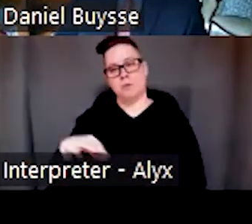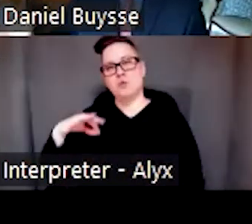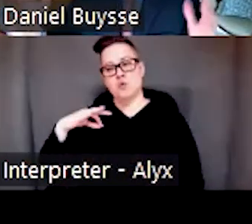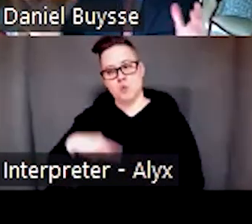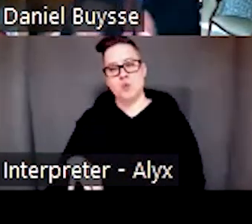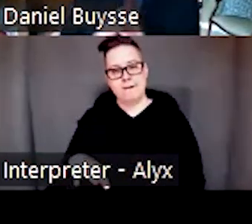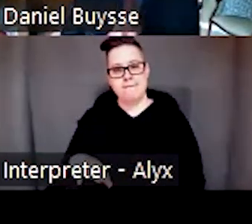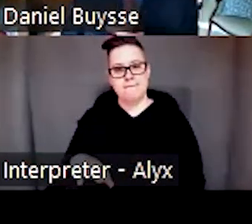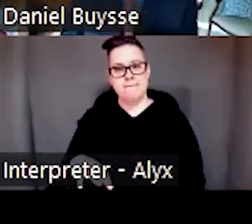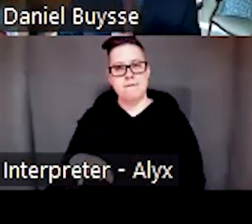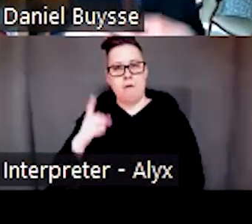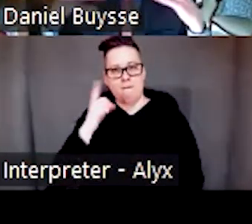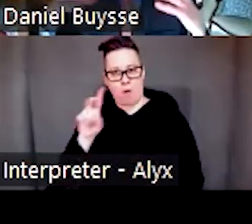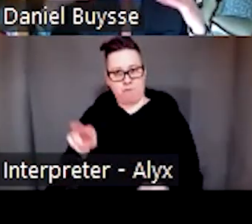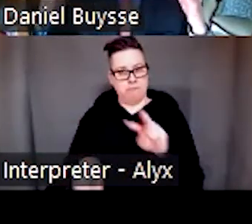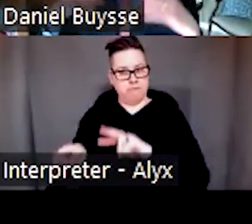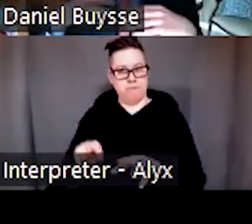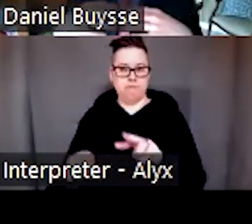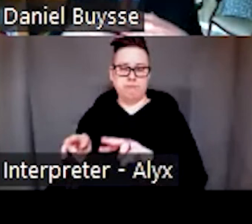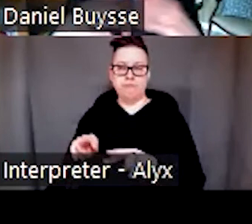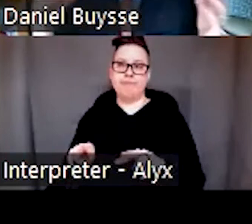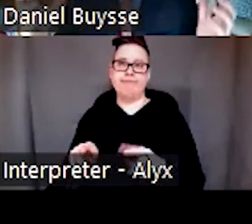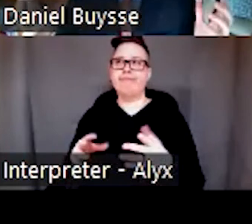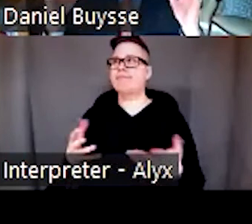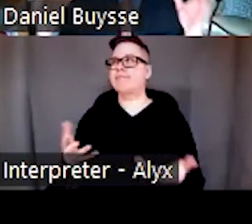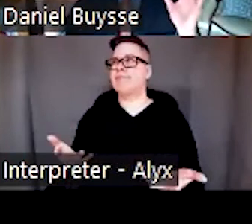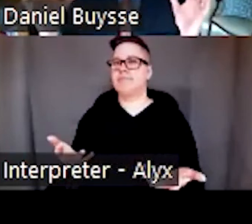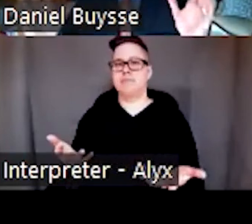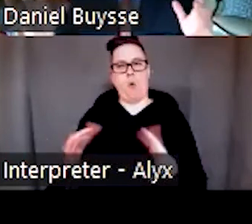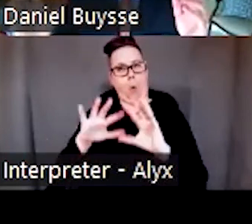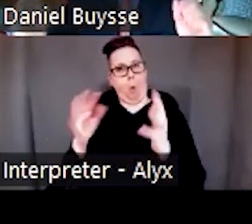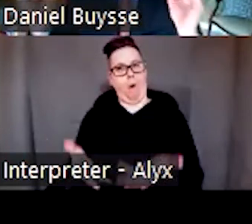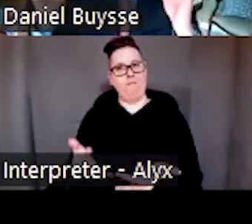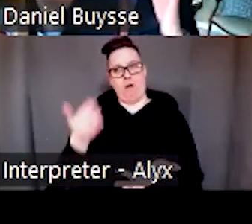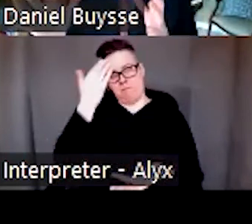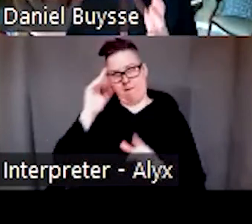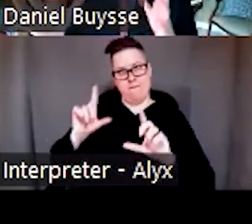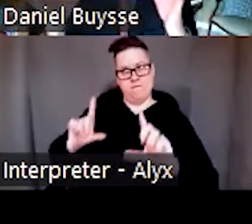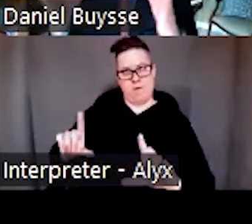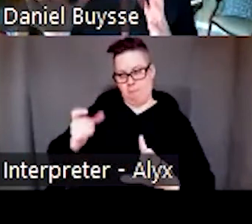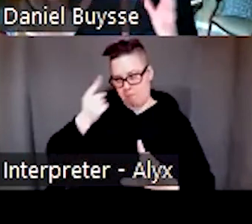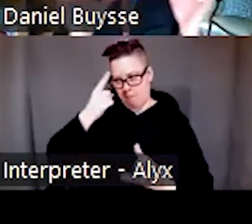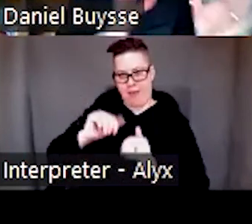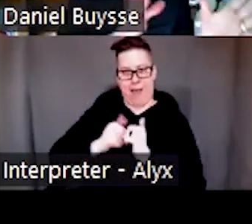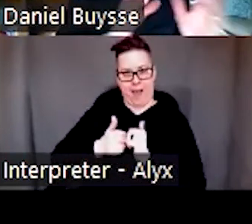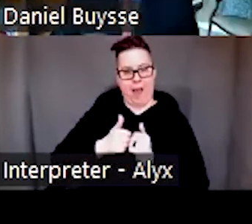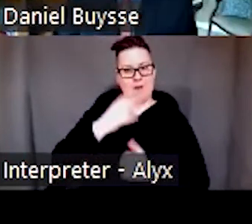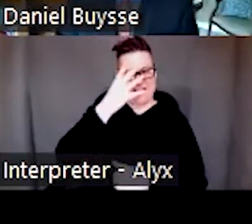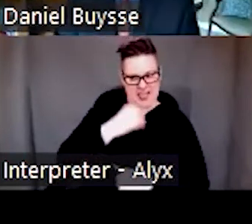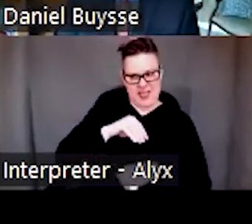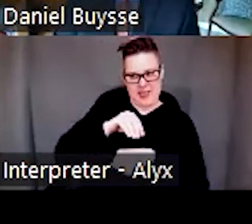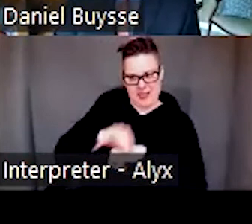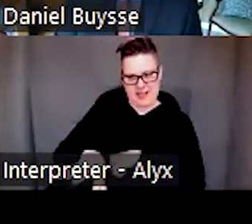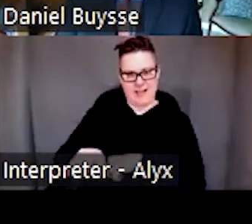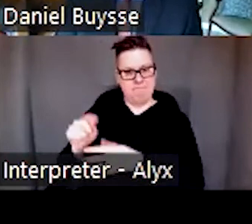terms of providing an overall framework for understanding how it is that sleep is